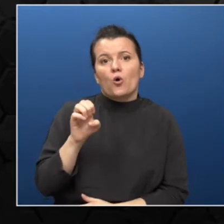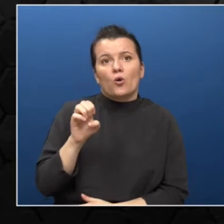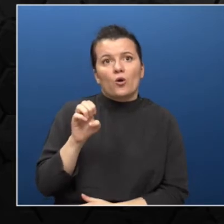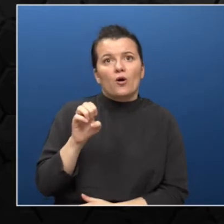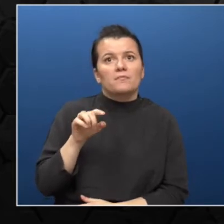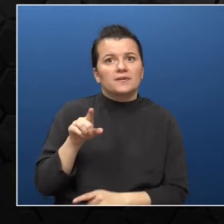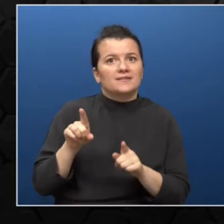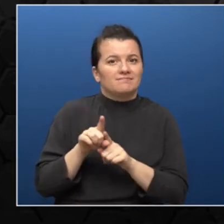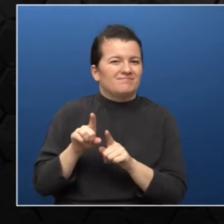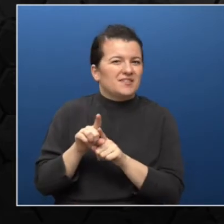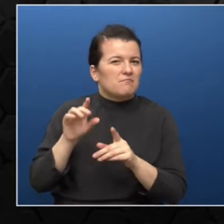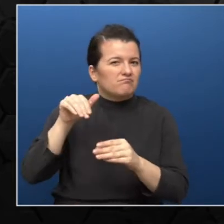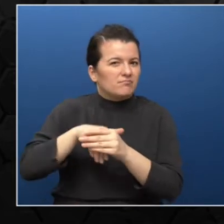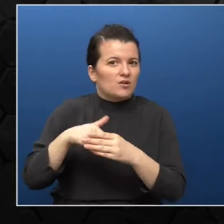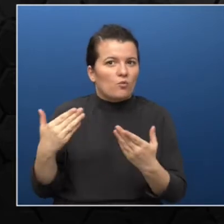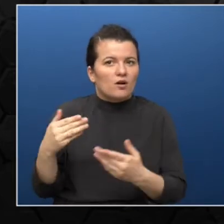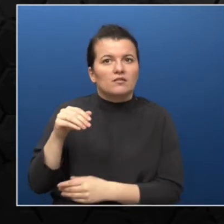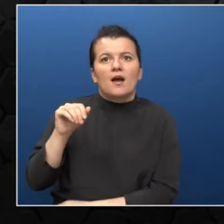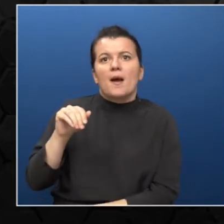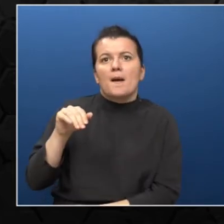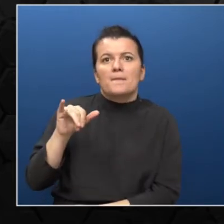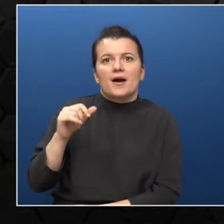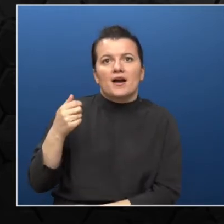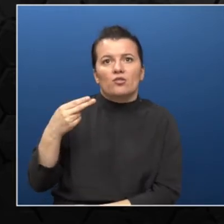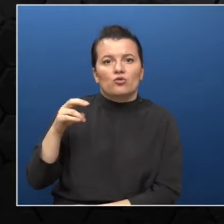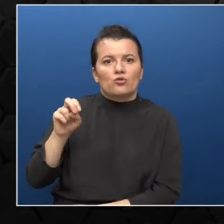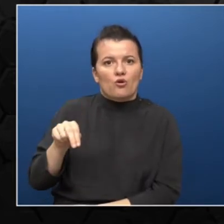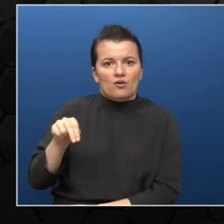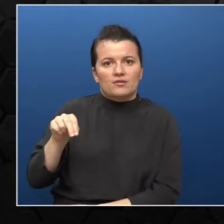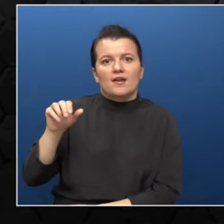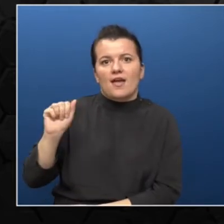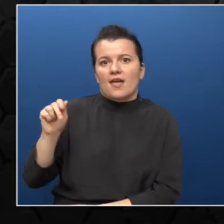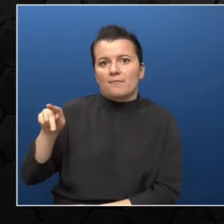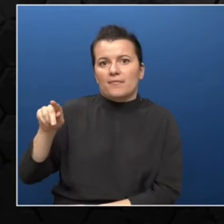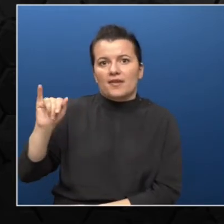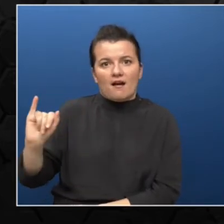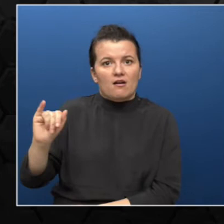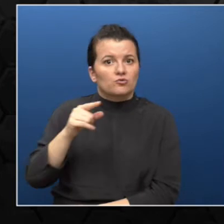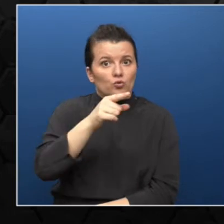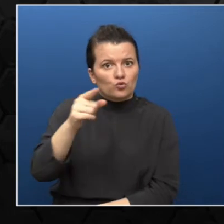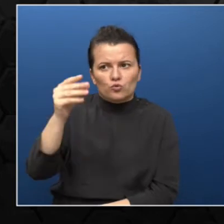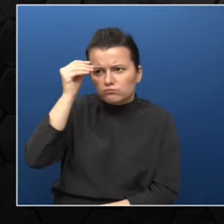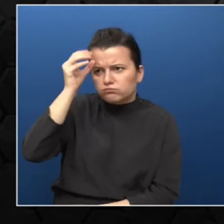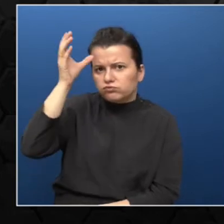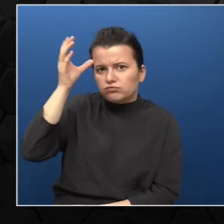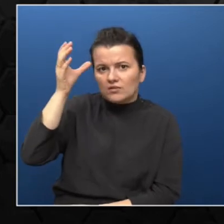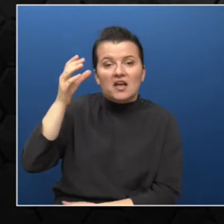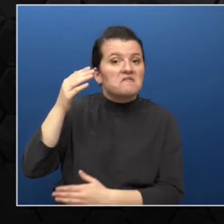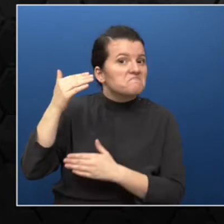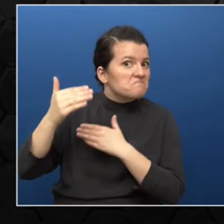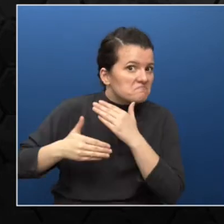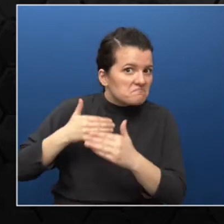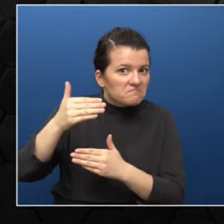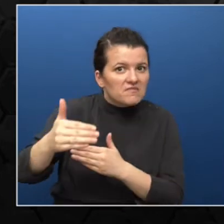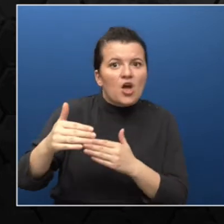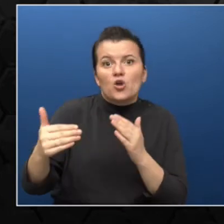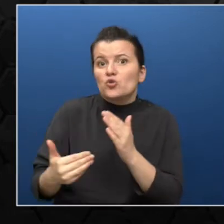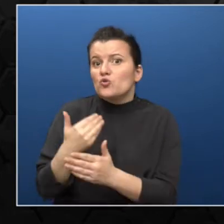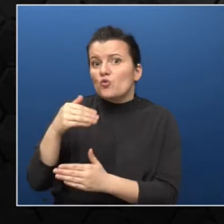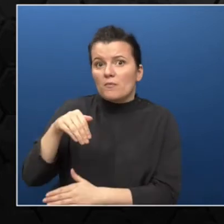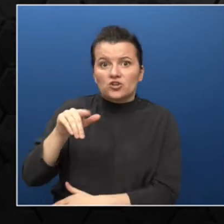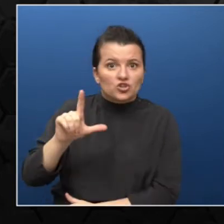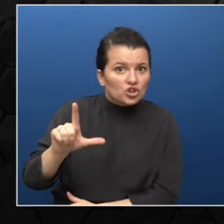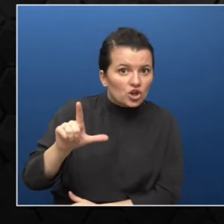that you can use. So for your experts, I highly recommend you, when you start your next machine learning project, to build a